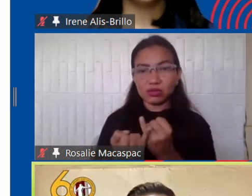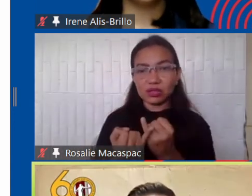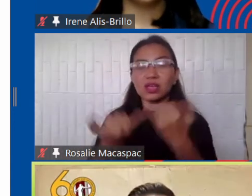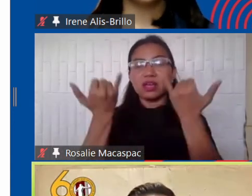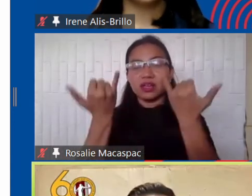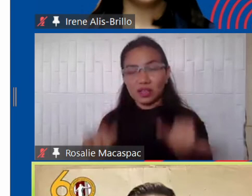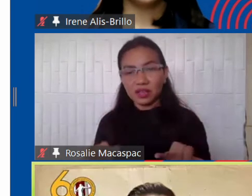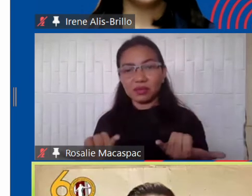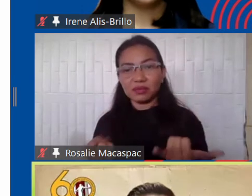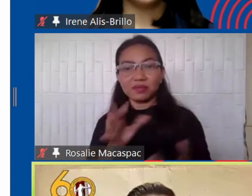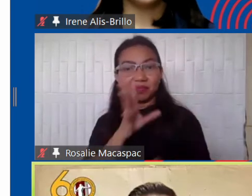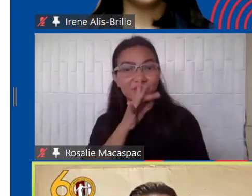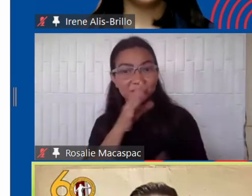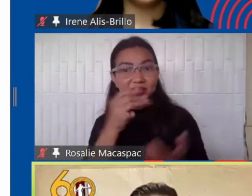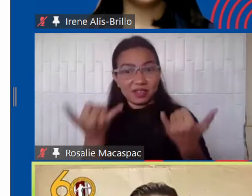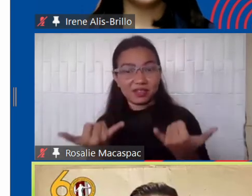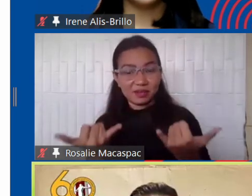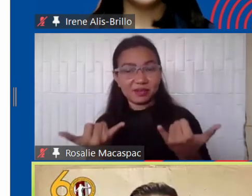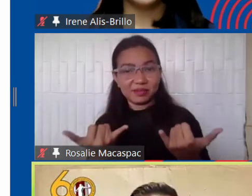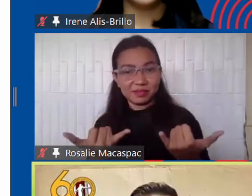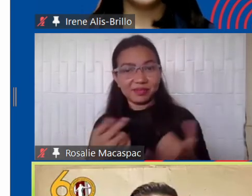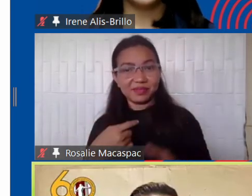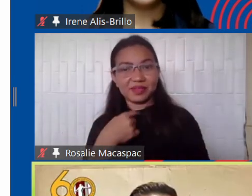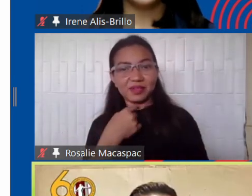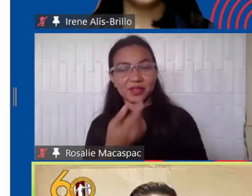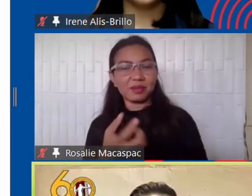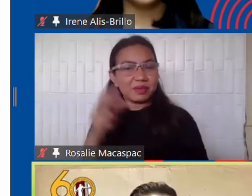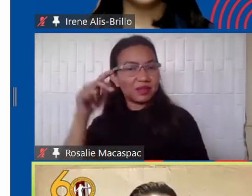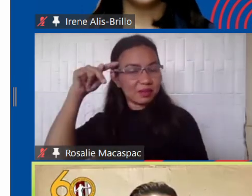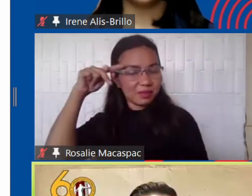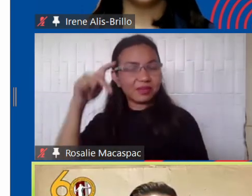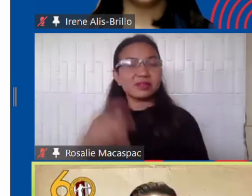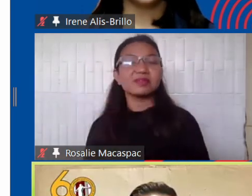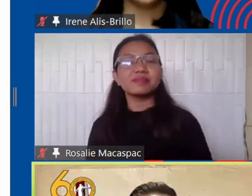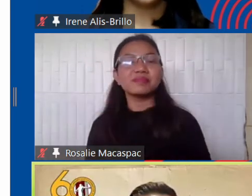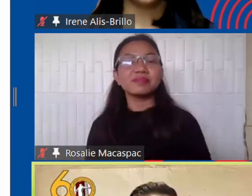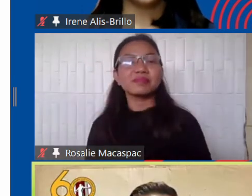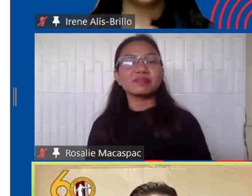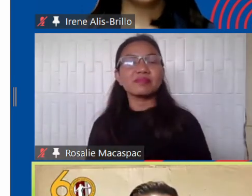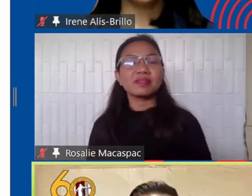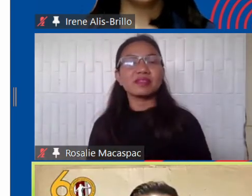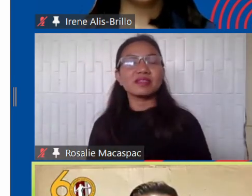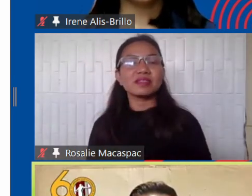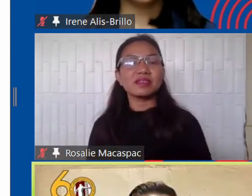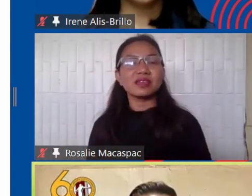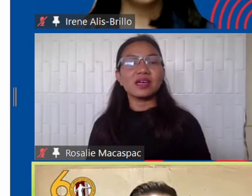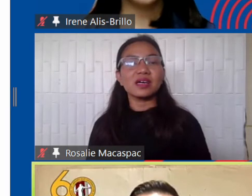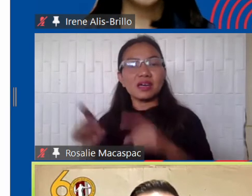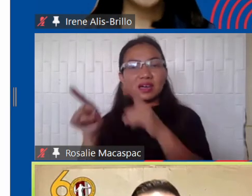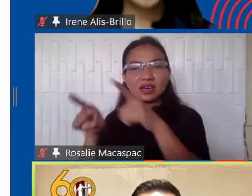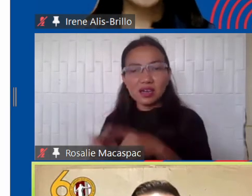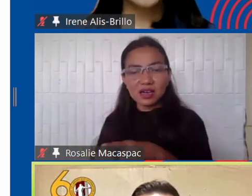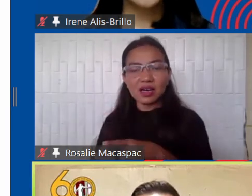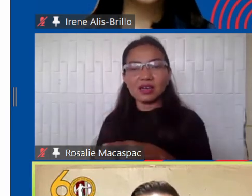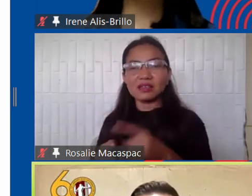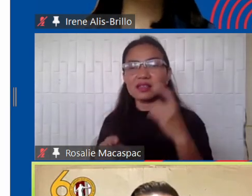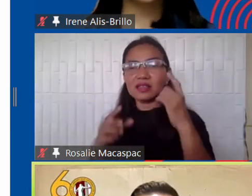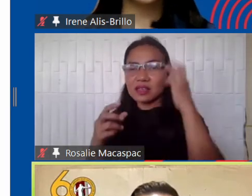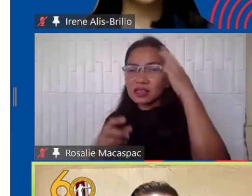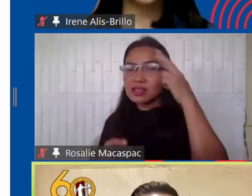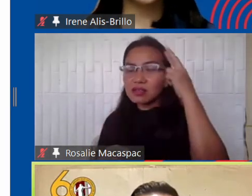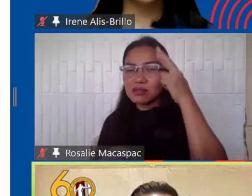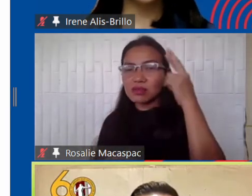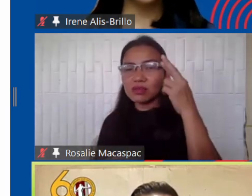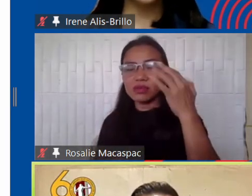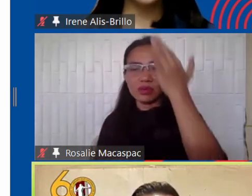So that's my advice. And then also ask the reason why you need to